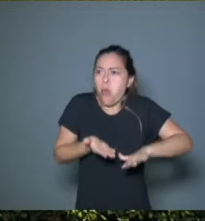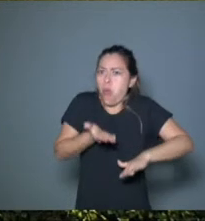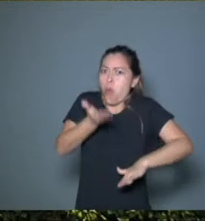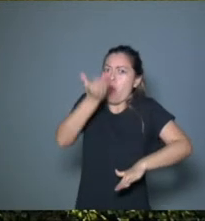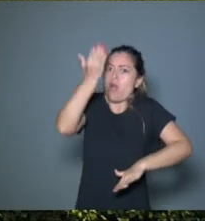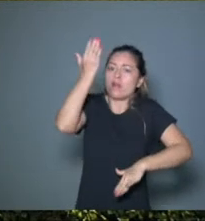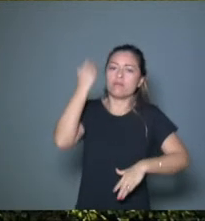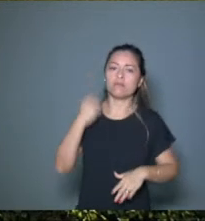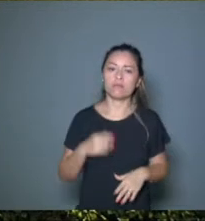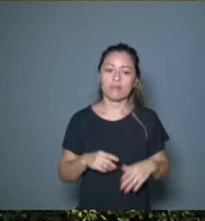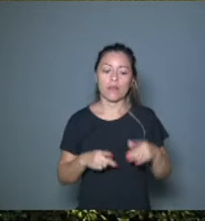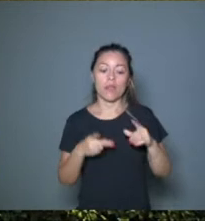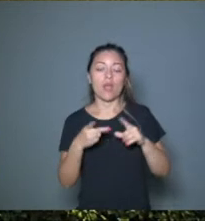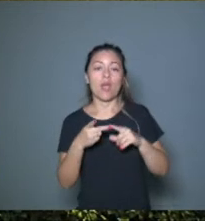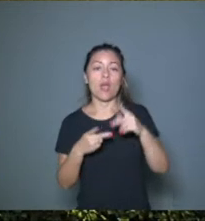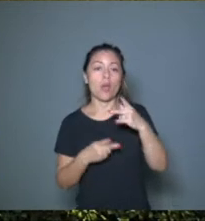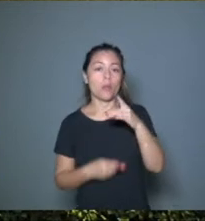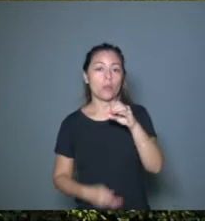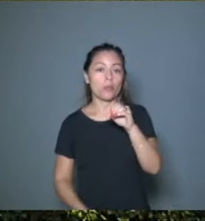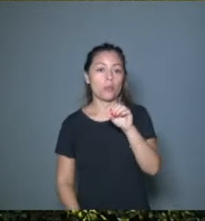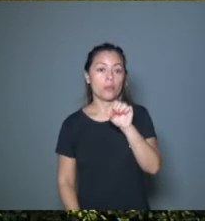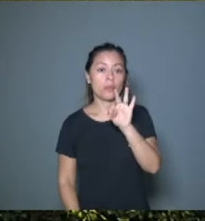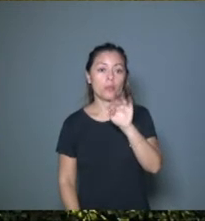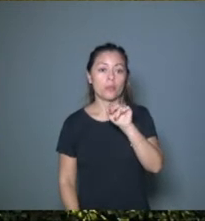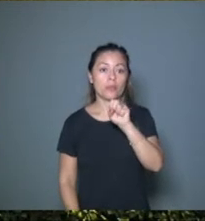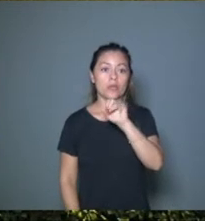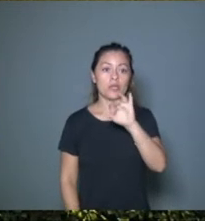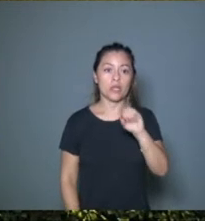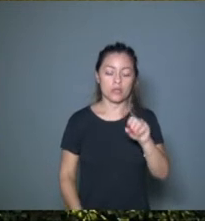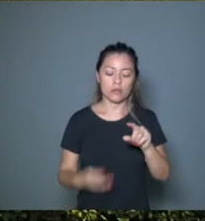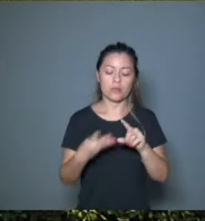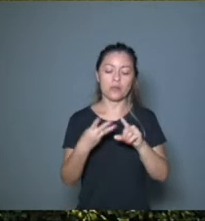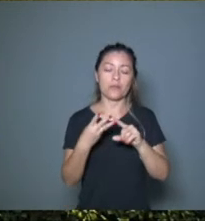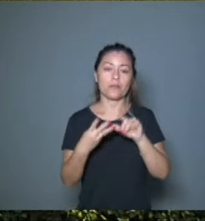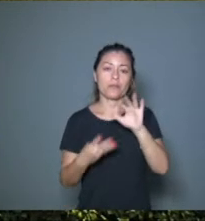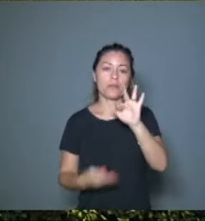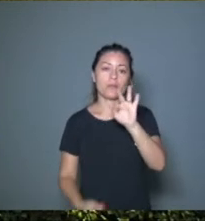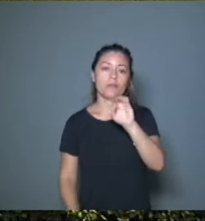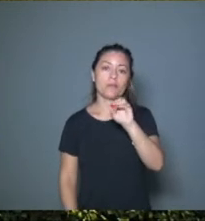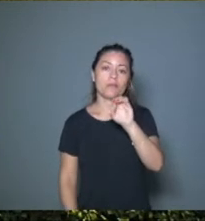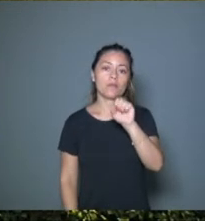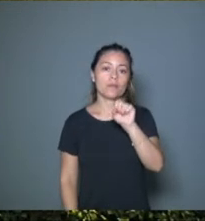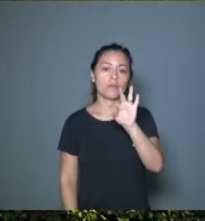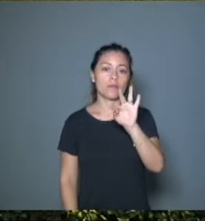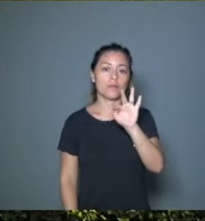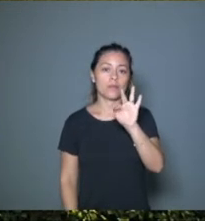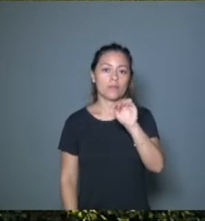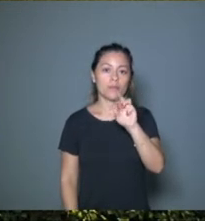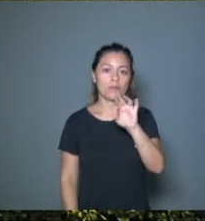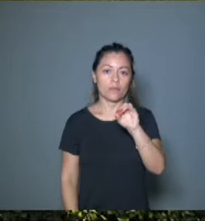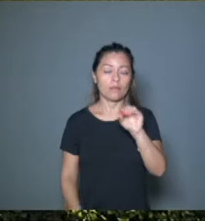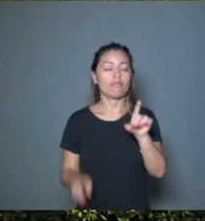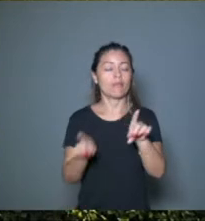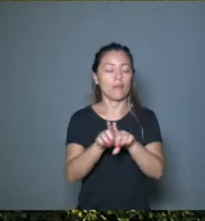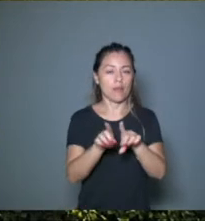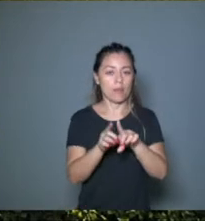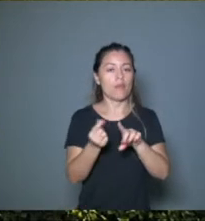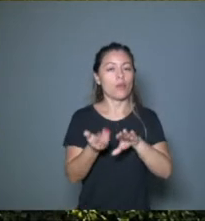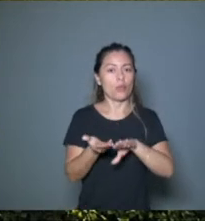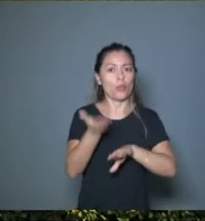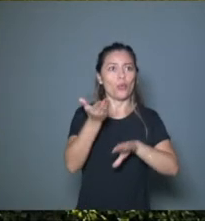nitrogen prices are back to a very high level. Potassium and phosphorus are at a very high level, and because there's war and